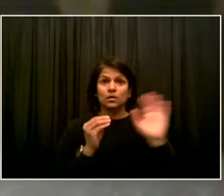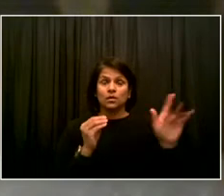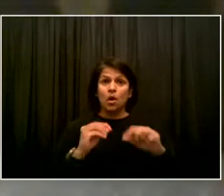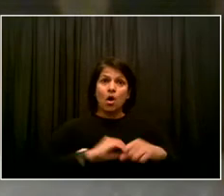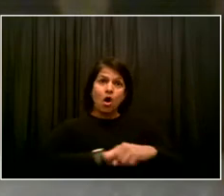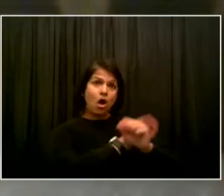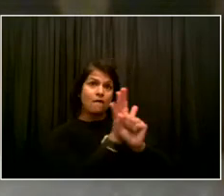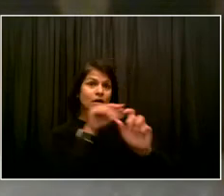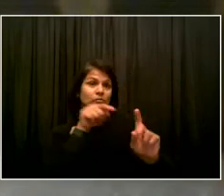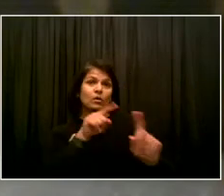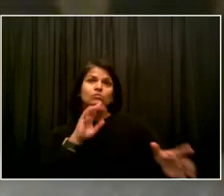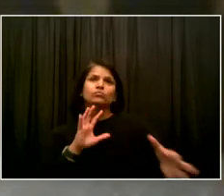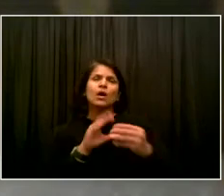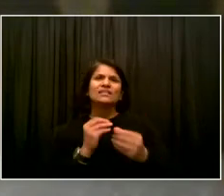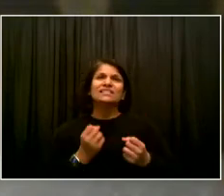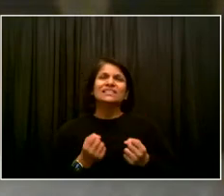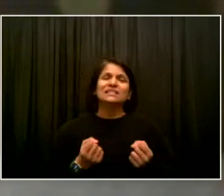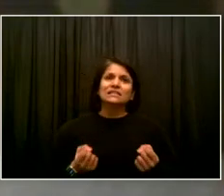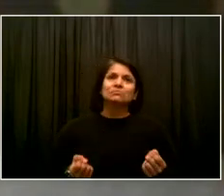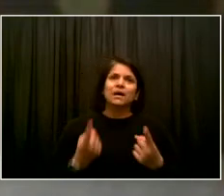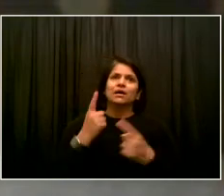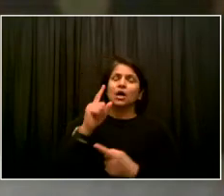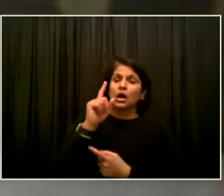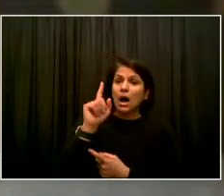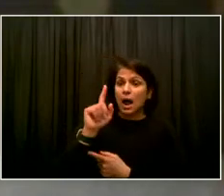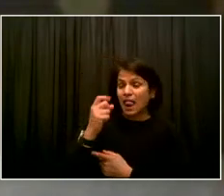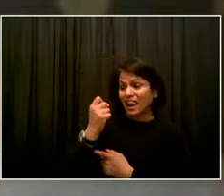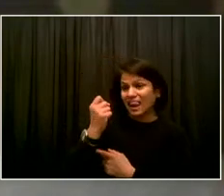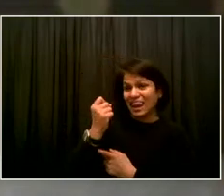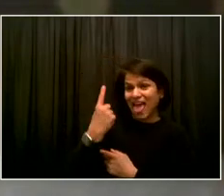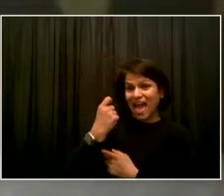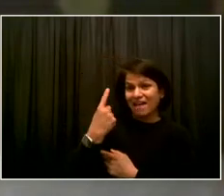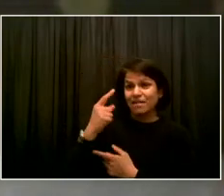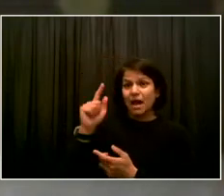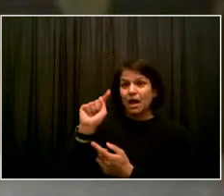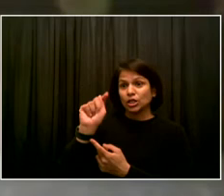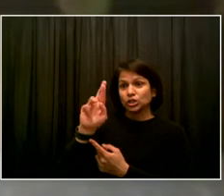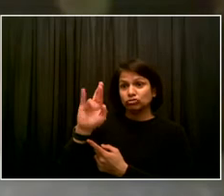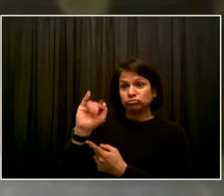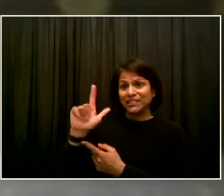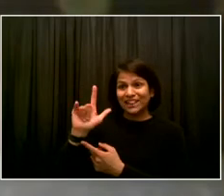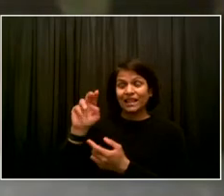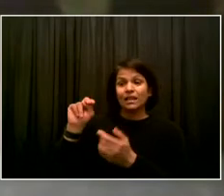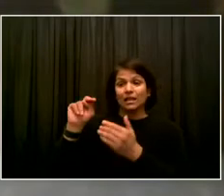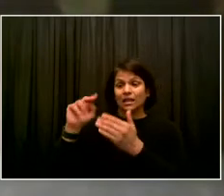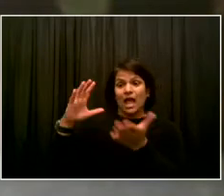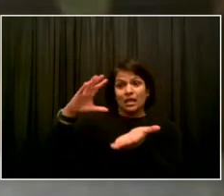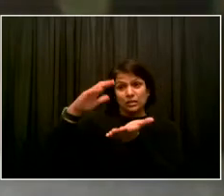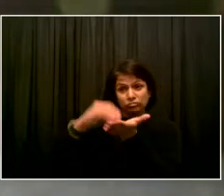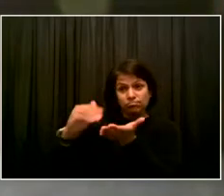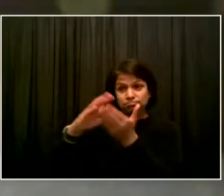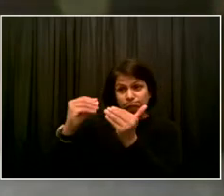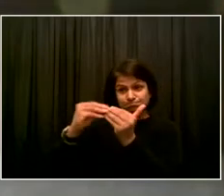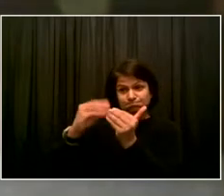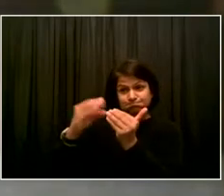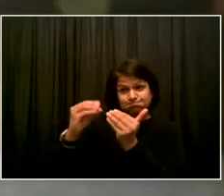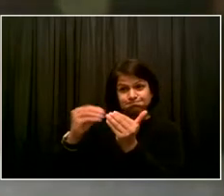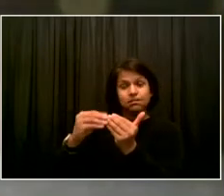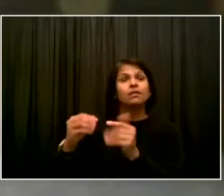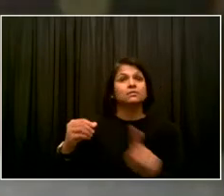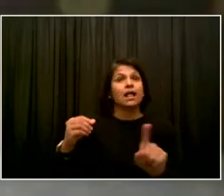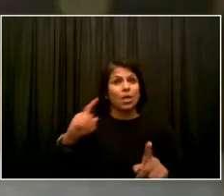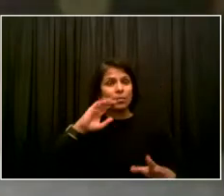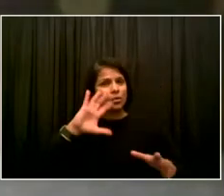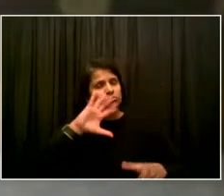country. We must reopen our city, and we can do that. And so you and the governor and I are sending a